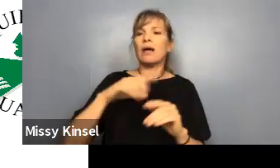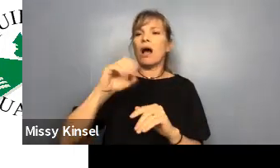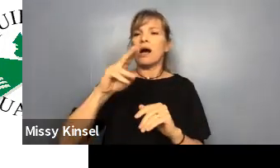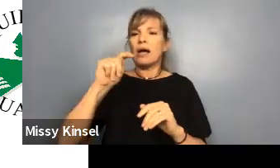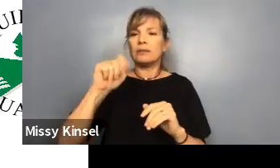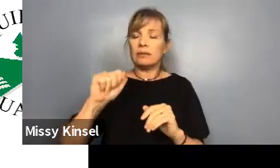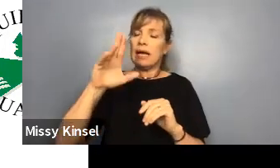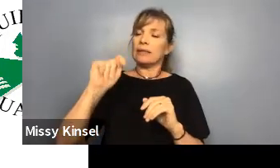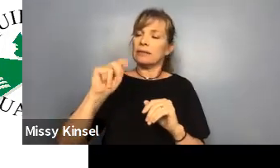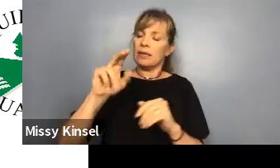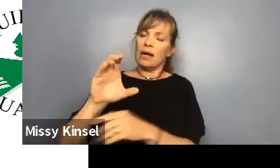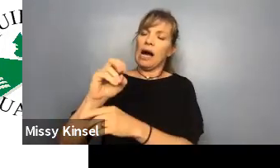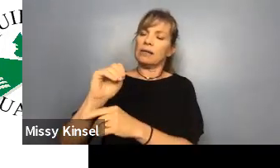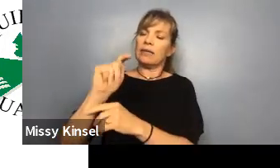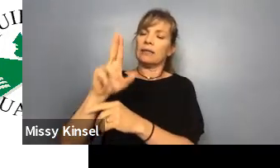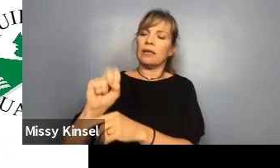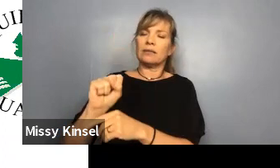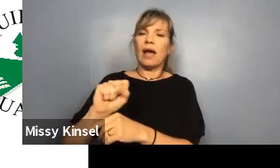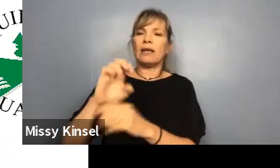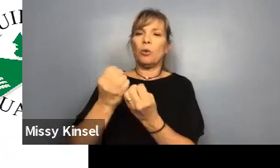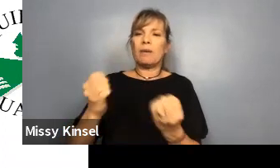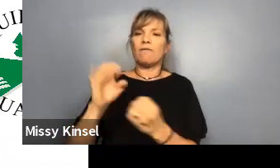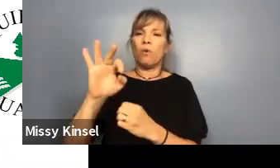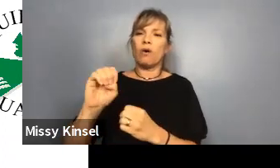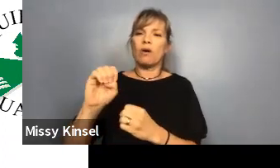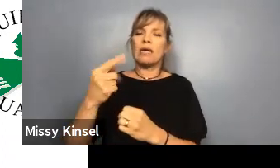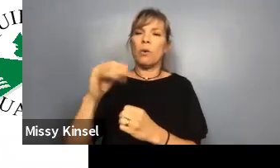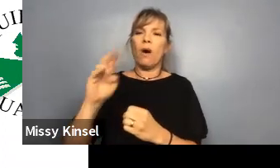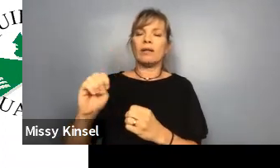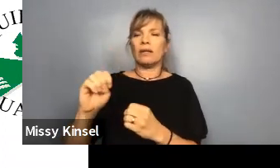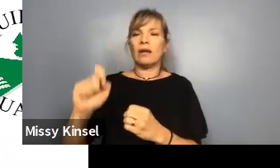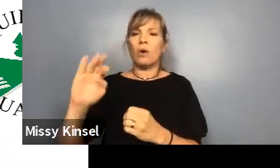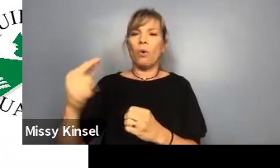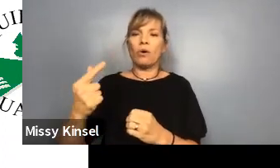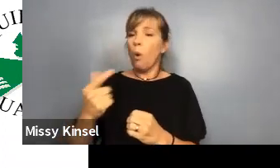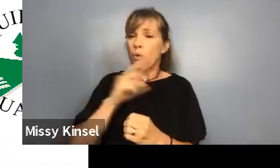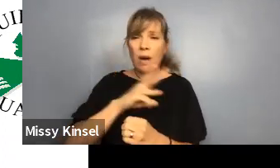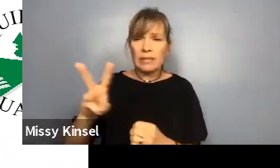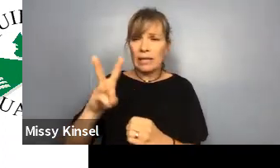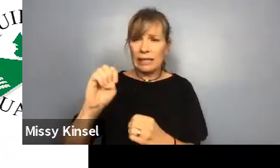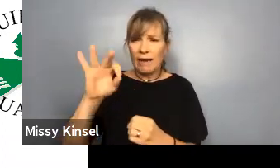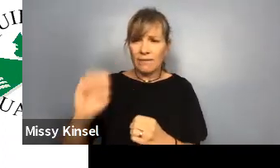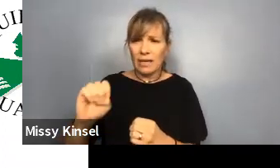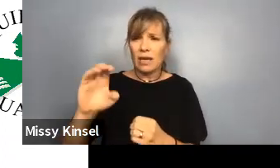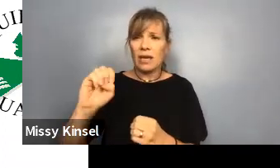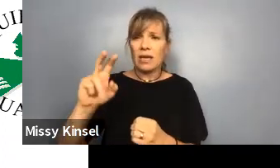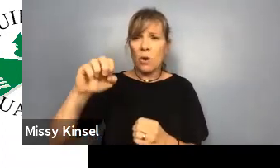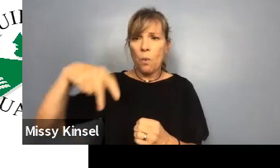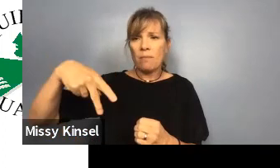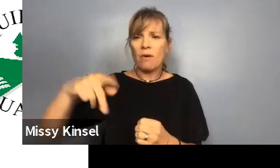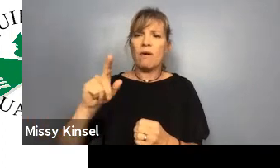contactus@equipforequality.org, or you can jump on our website at equipforequality.org, and we do have